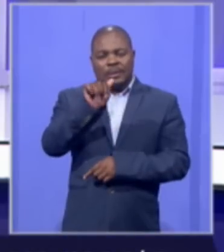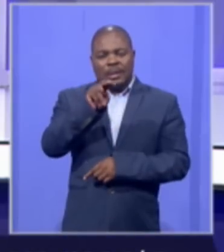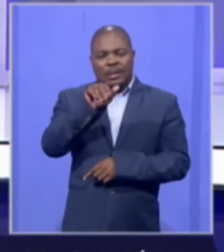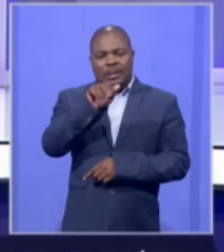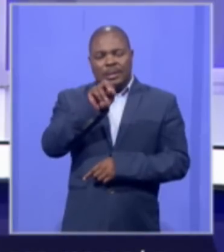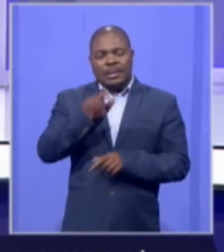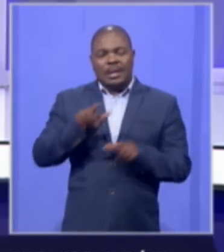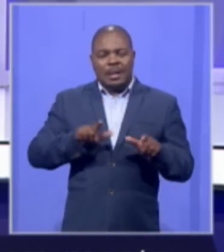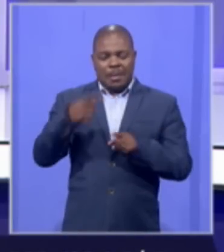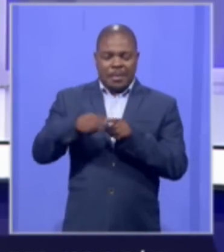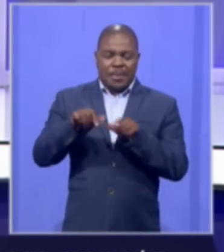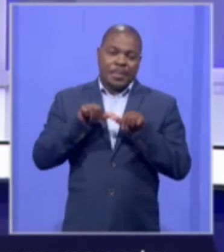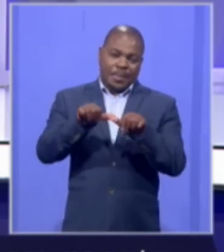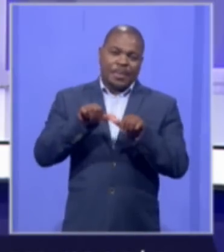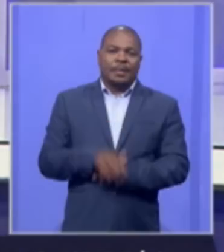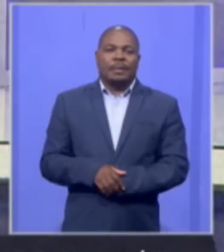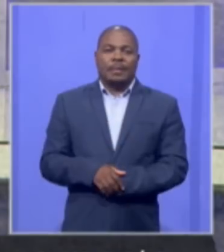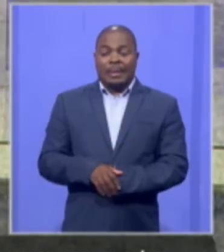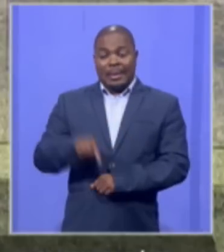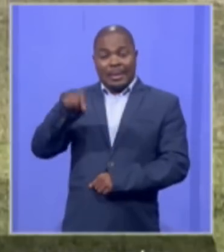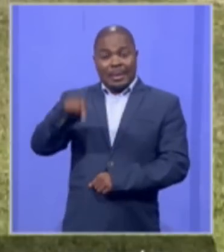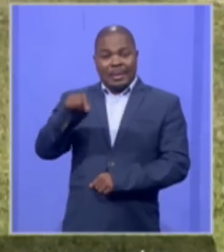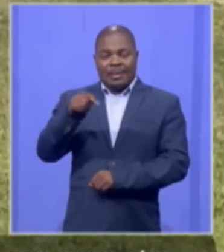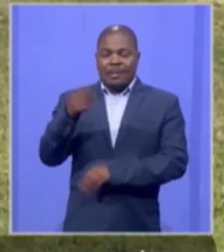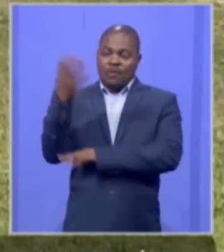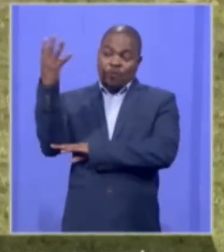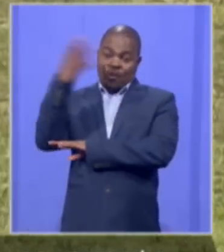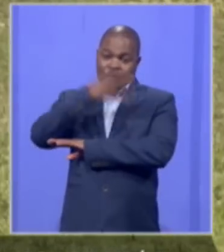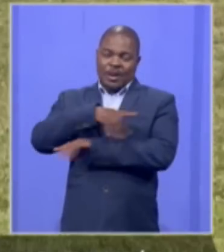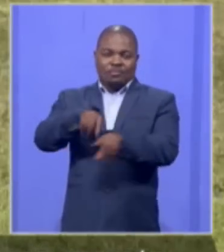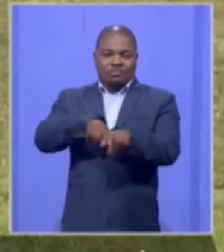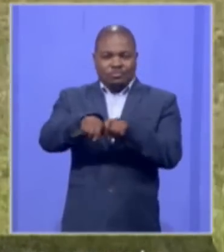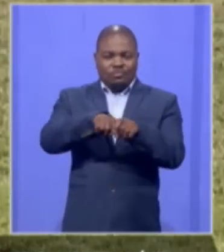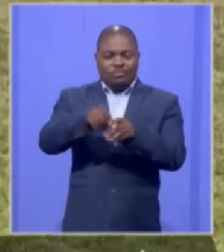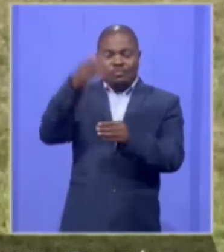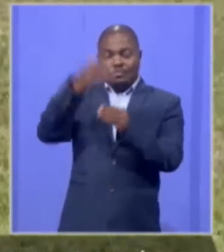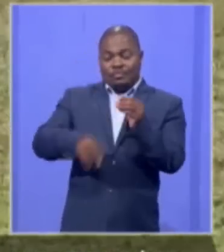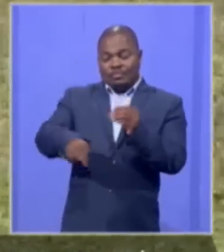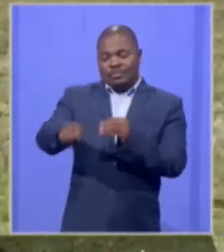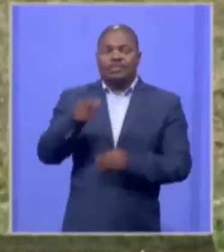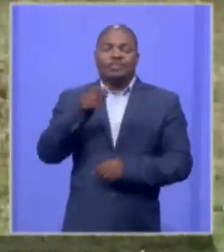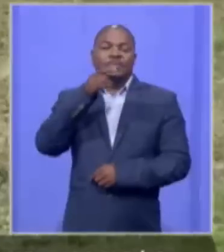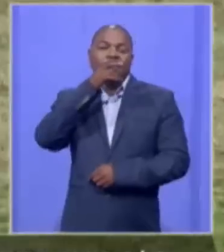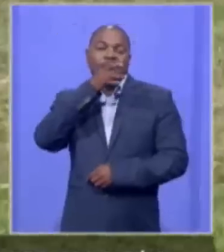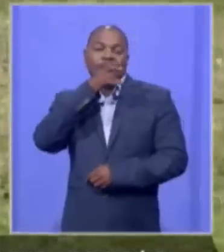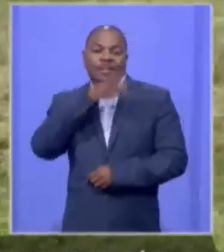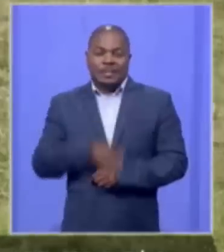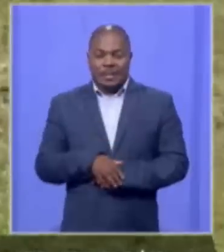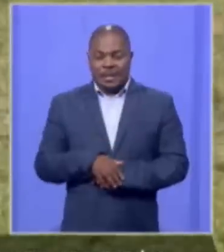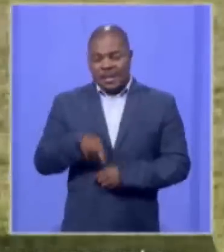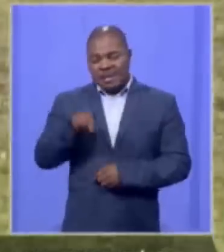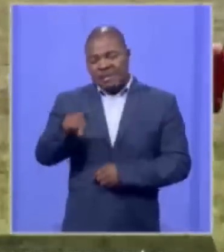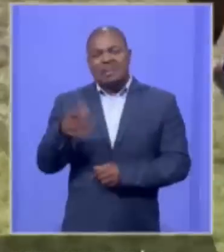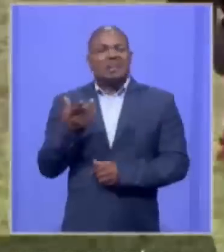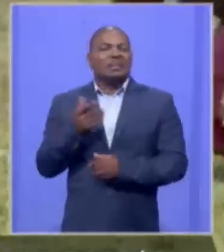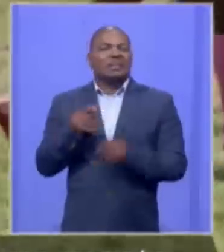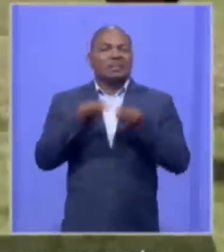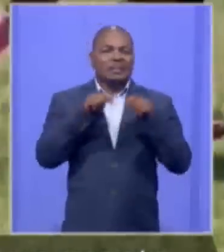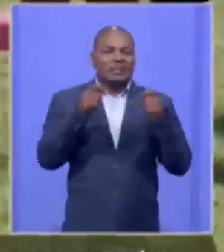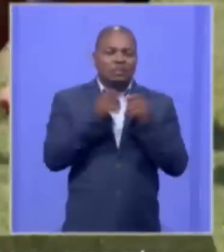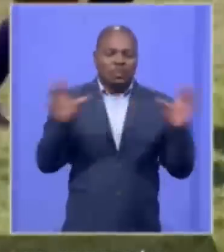Limpopo. Tournament ye ya matšatši a mane tla fihla mafelelong ka Mokibelo. Tournament yeo ya akaretšago dihlopha